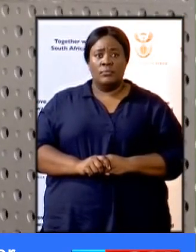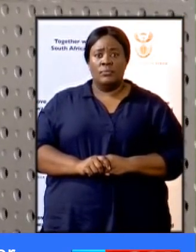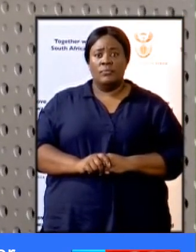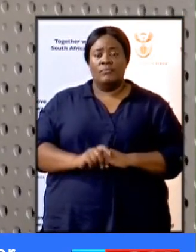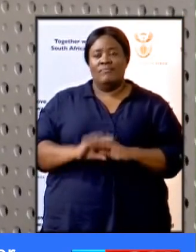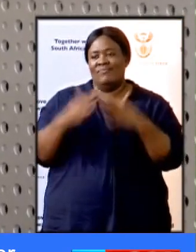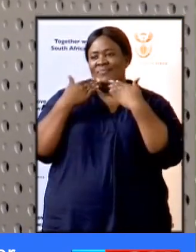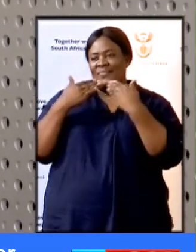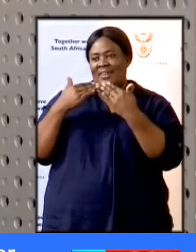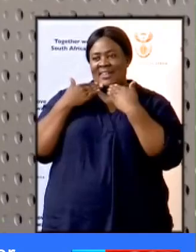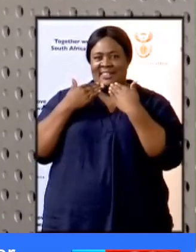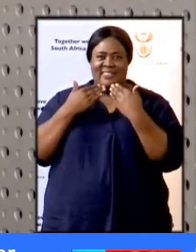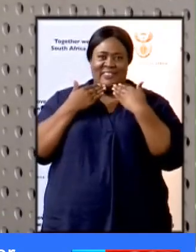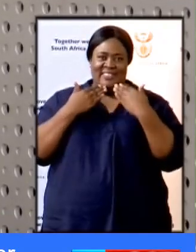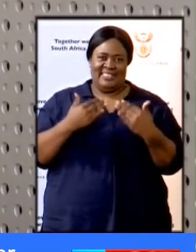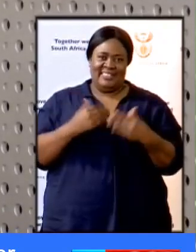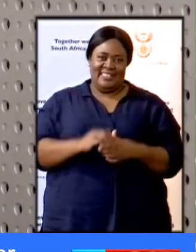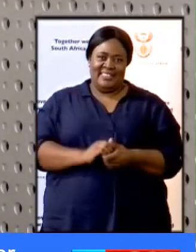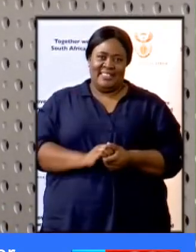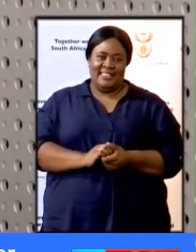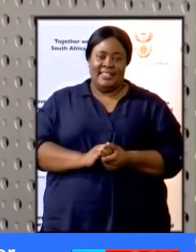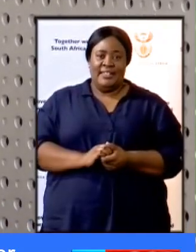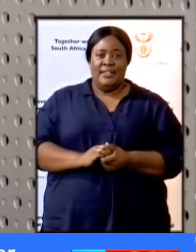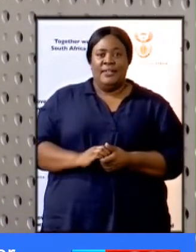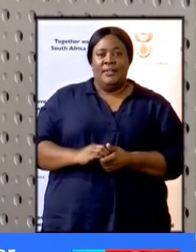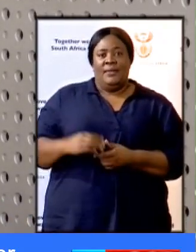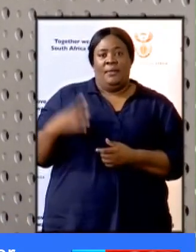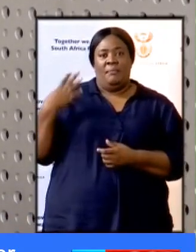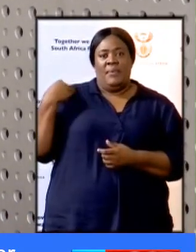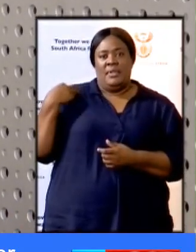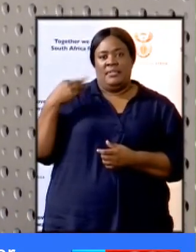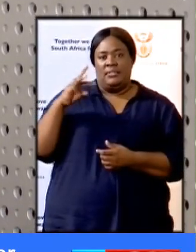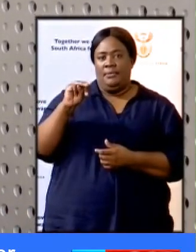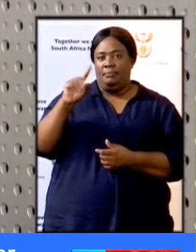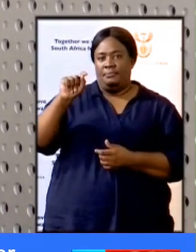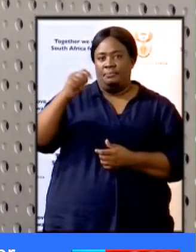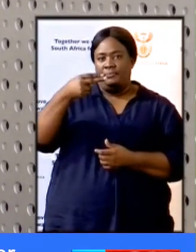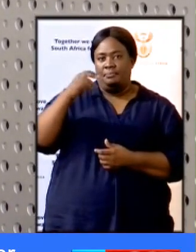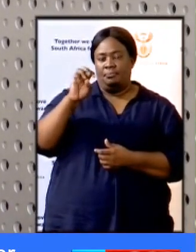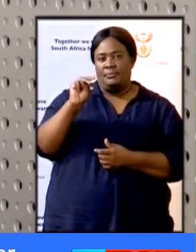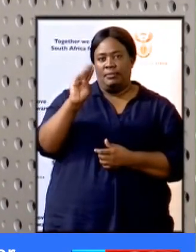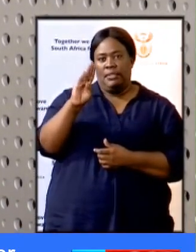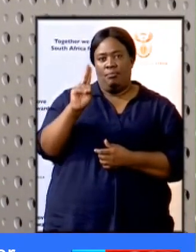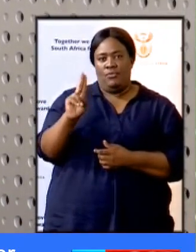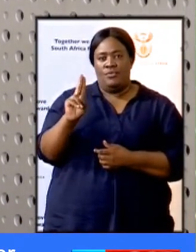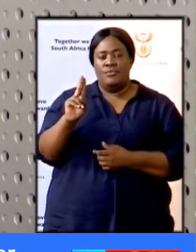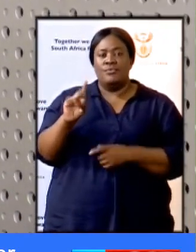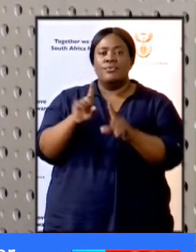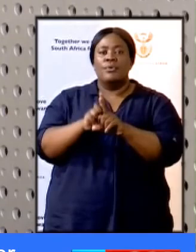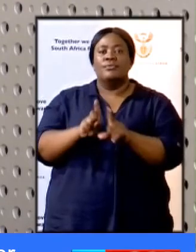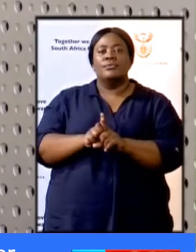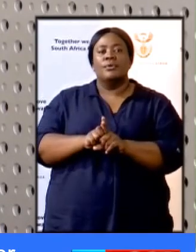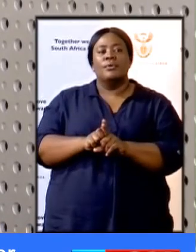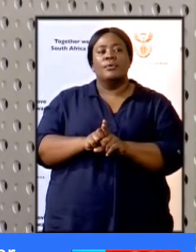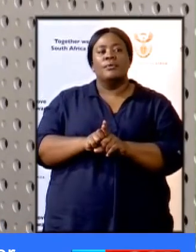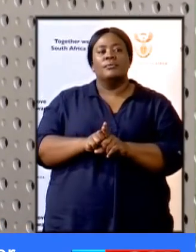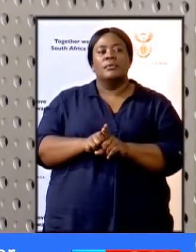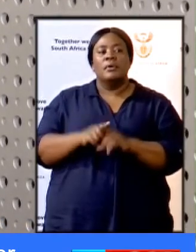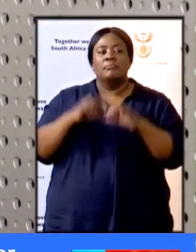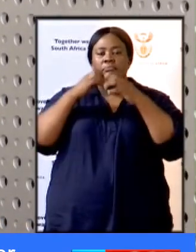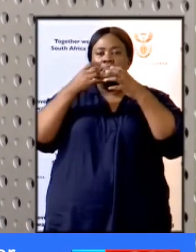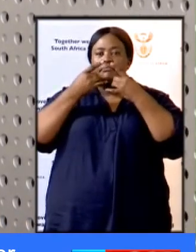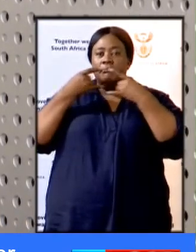Thank you very much, Minister Mthembu Mvelase. I'm also taking this out